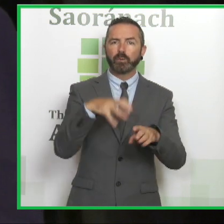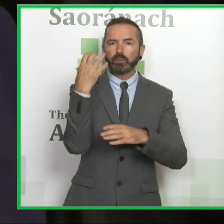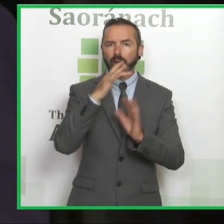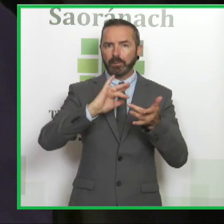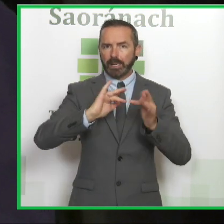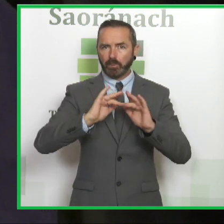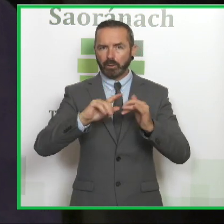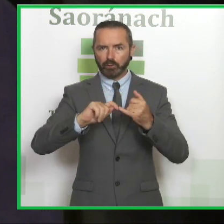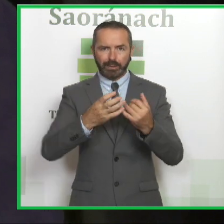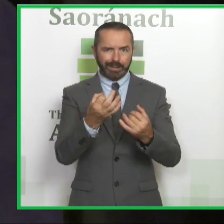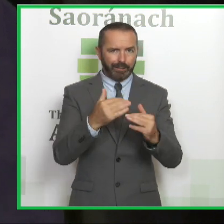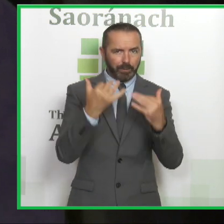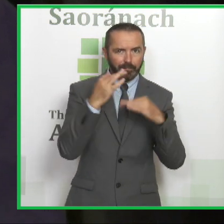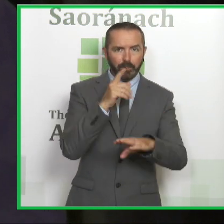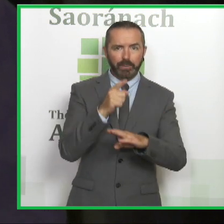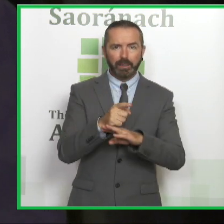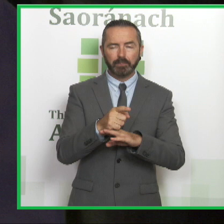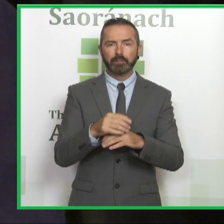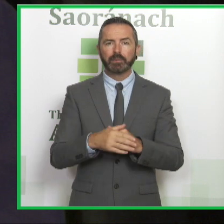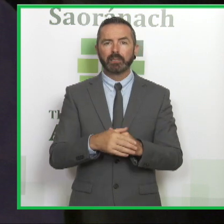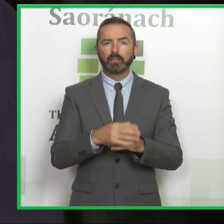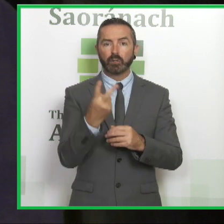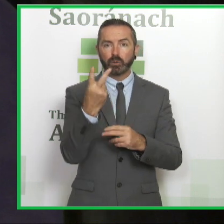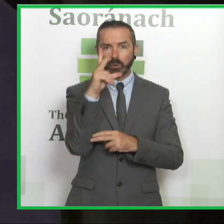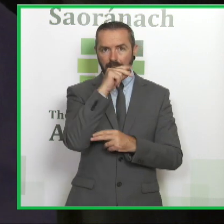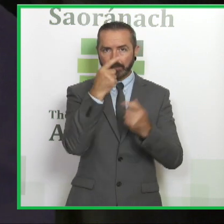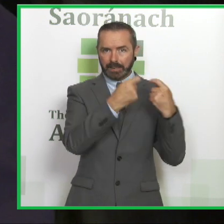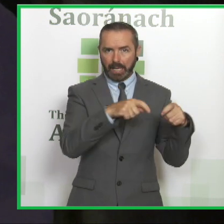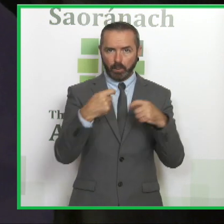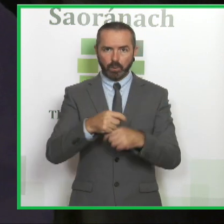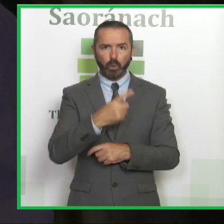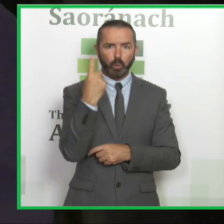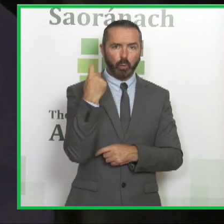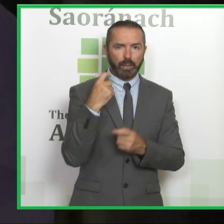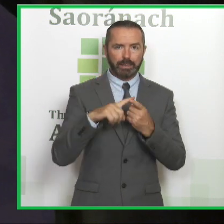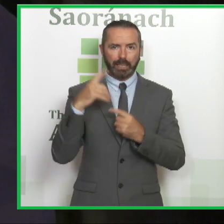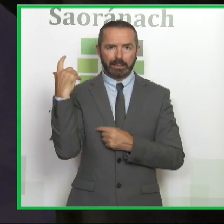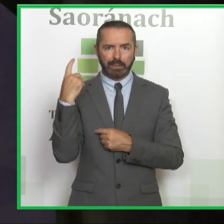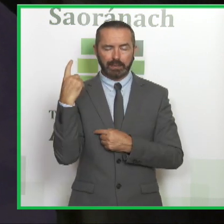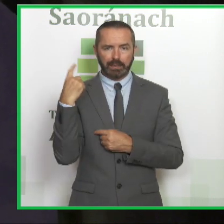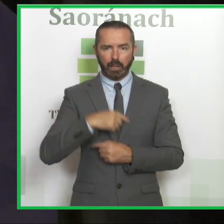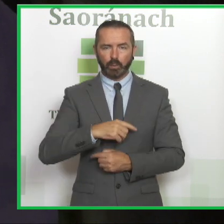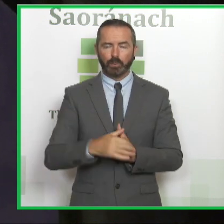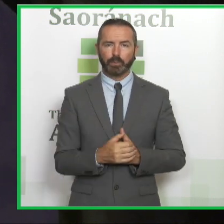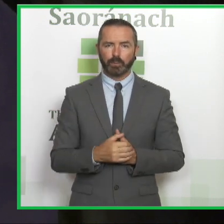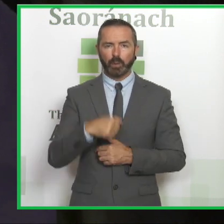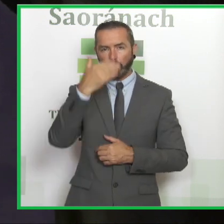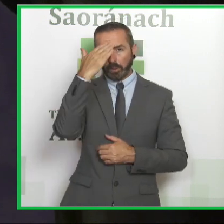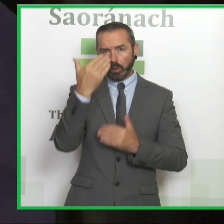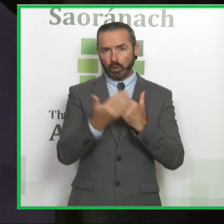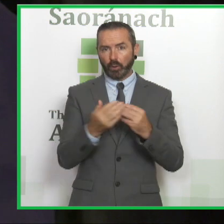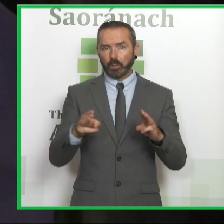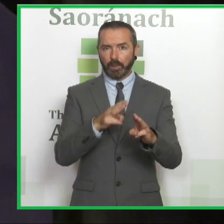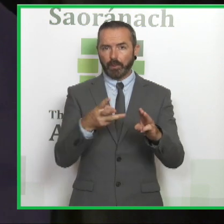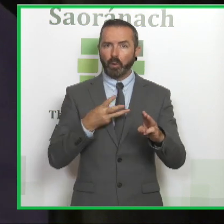real locations that we've called White Town and Yellow Town. We know that these 1,000 young people are much more likely to commit their crimes